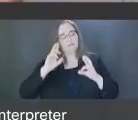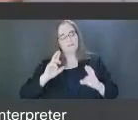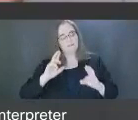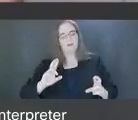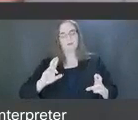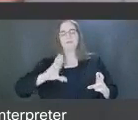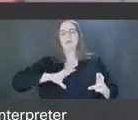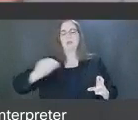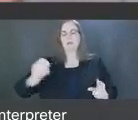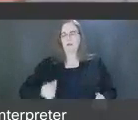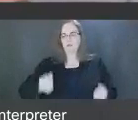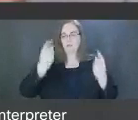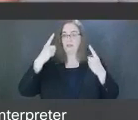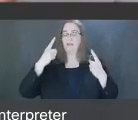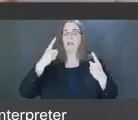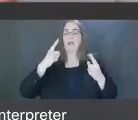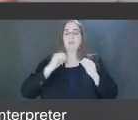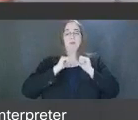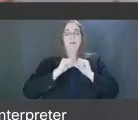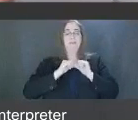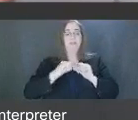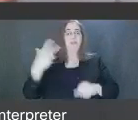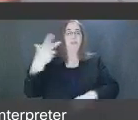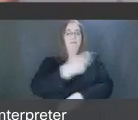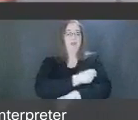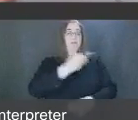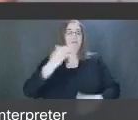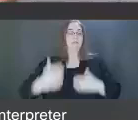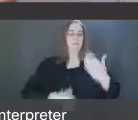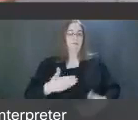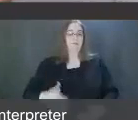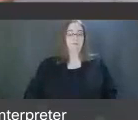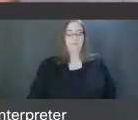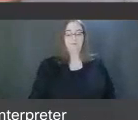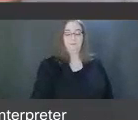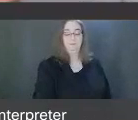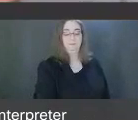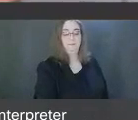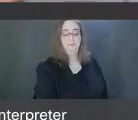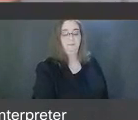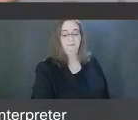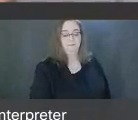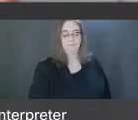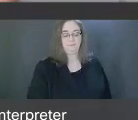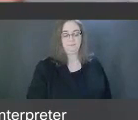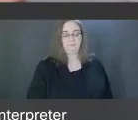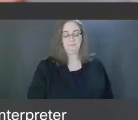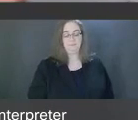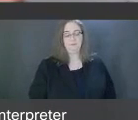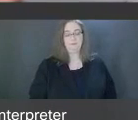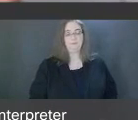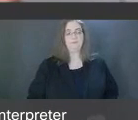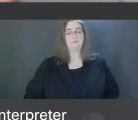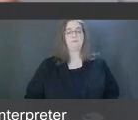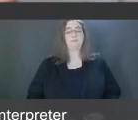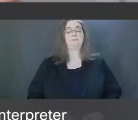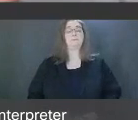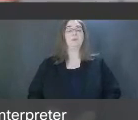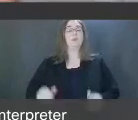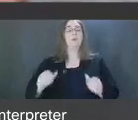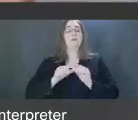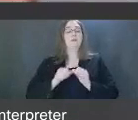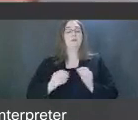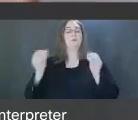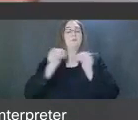understanding as we continue our vaccine rollout. We continue to expand our clinic